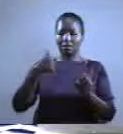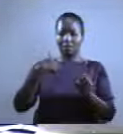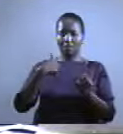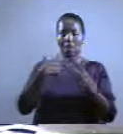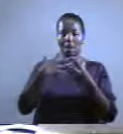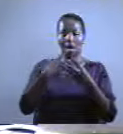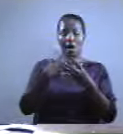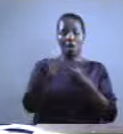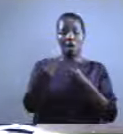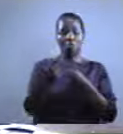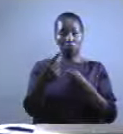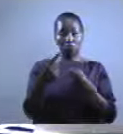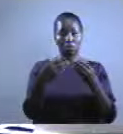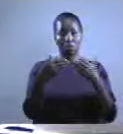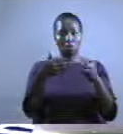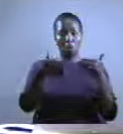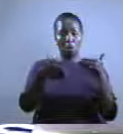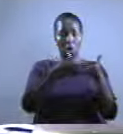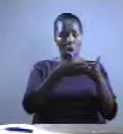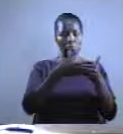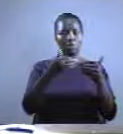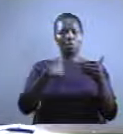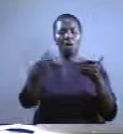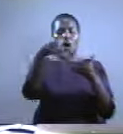outside when the doors were closed for the vote.